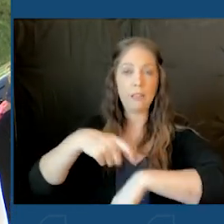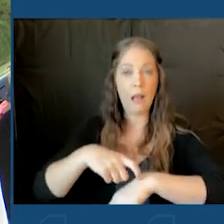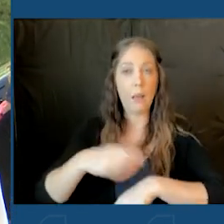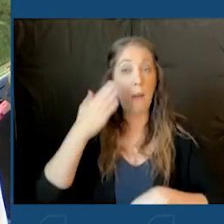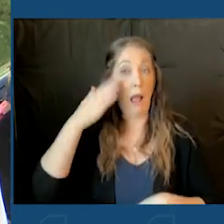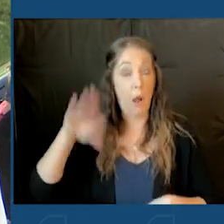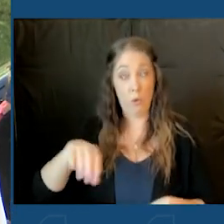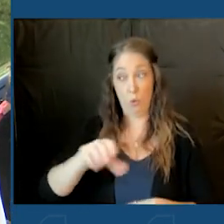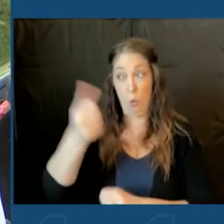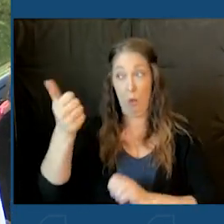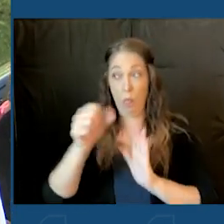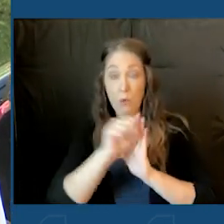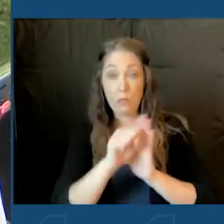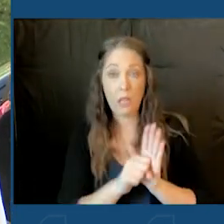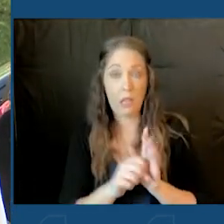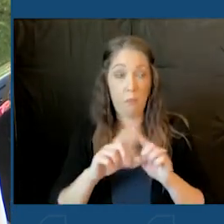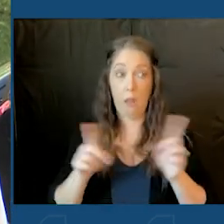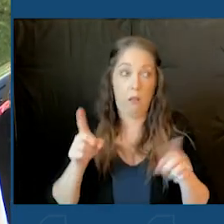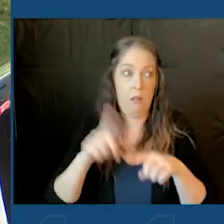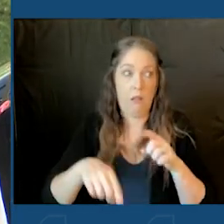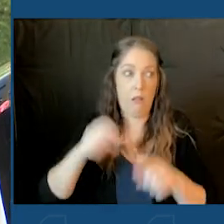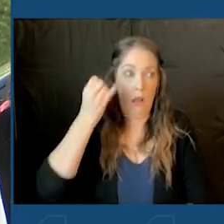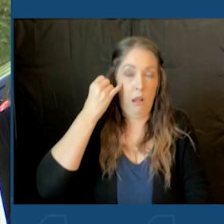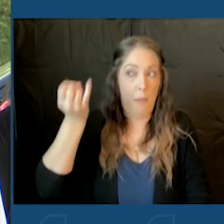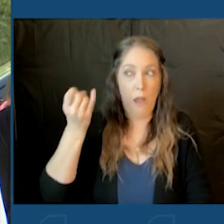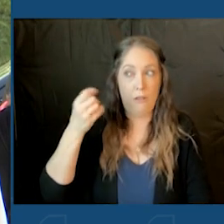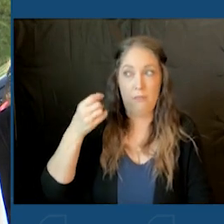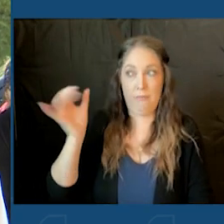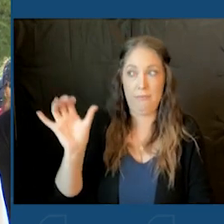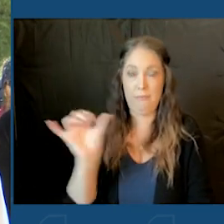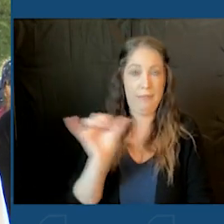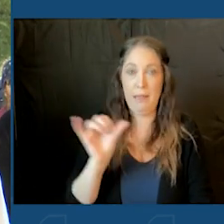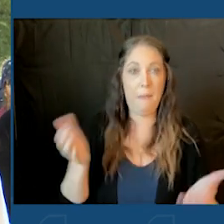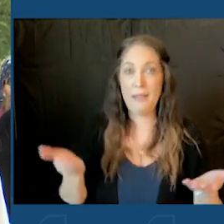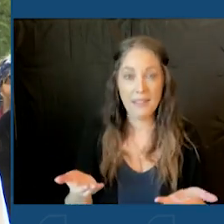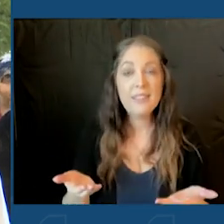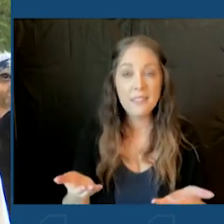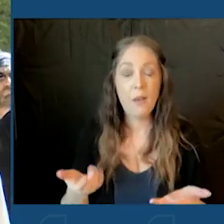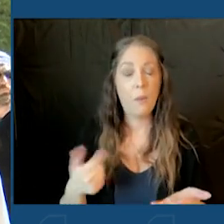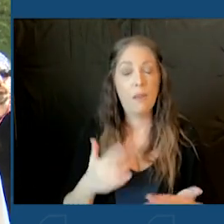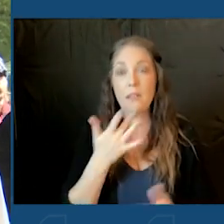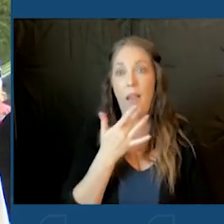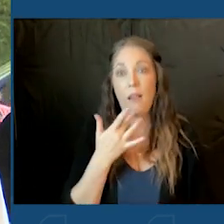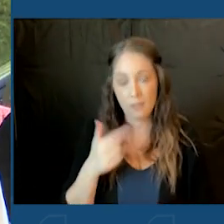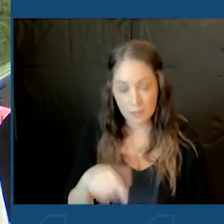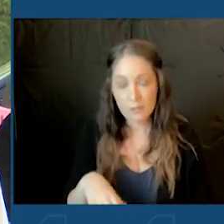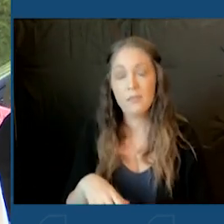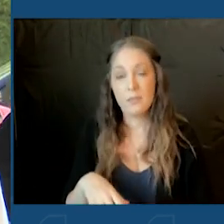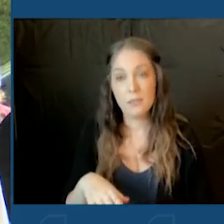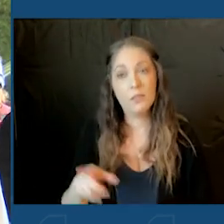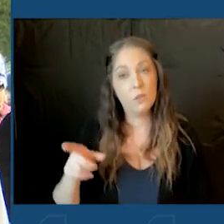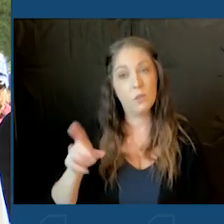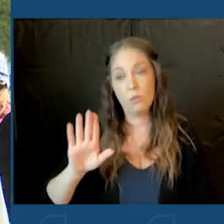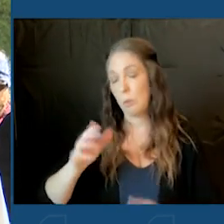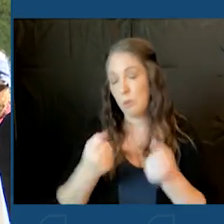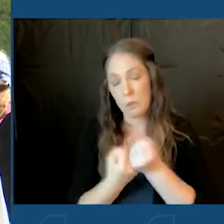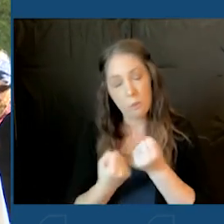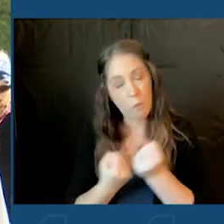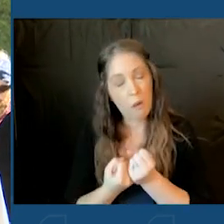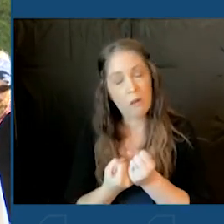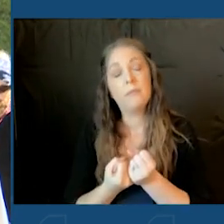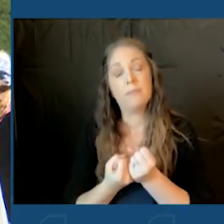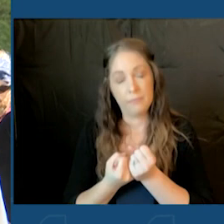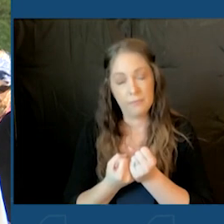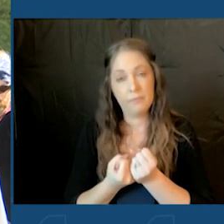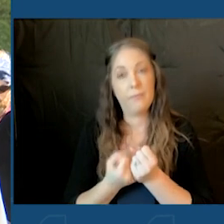states, but I can't imagine it's this good. So we're very fortunate to have all of your support. And again, just